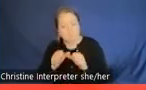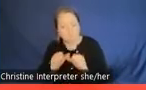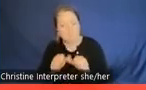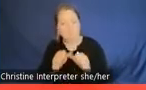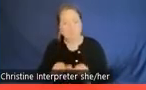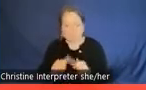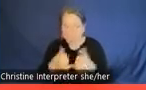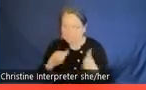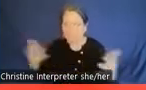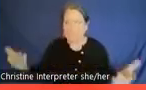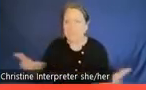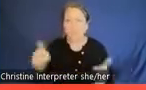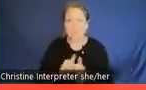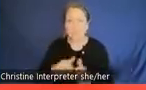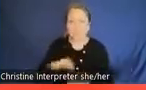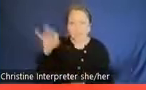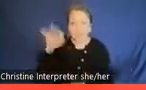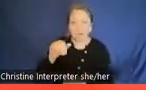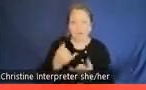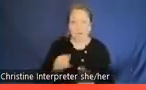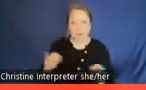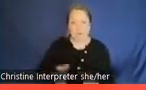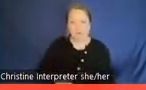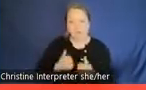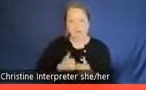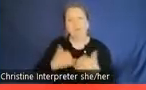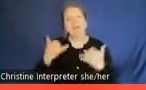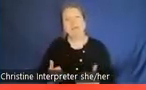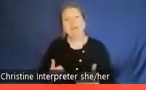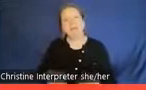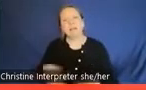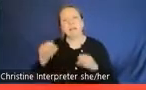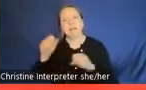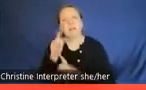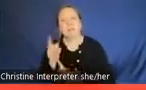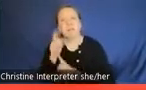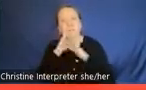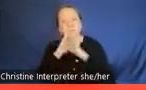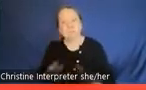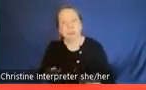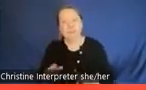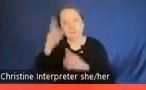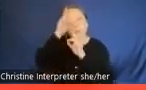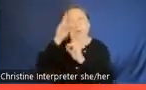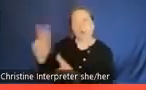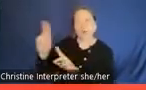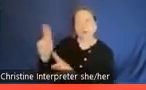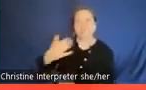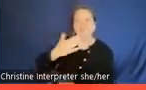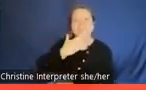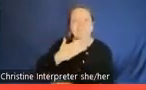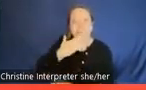living. So please join me in a moment of silence honoring the tremendous legacy of Deborah Lisi Baker.